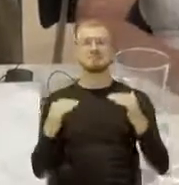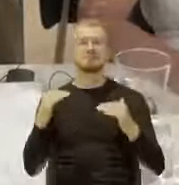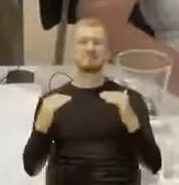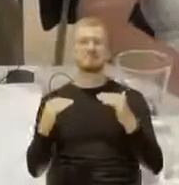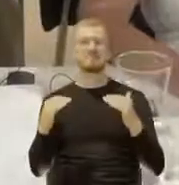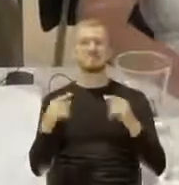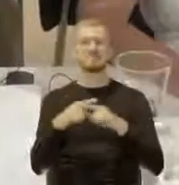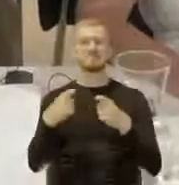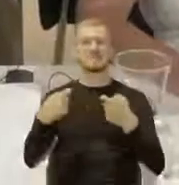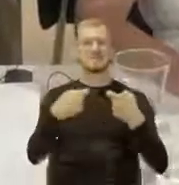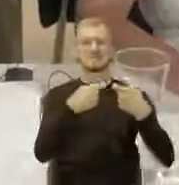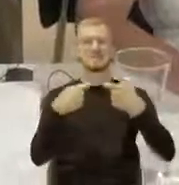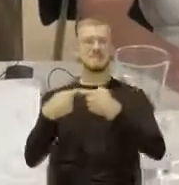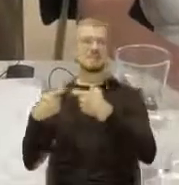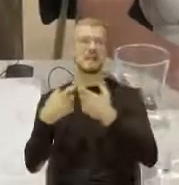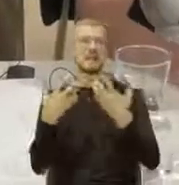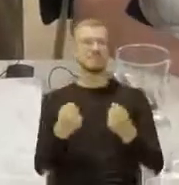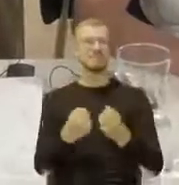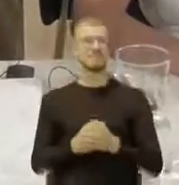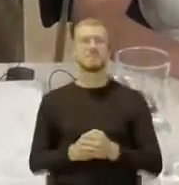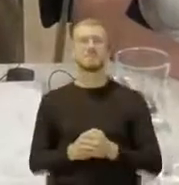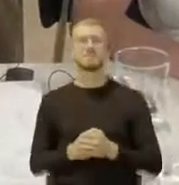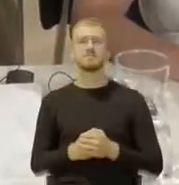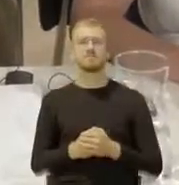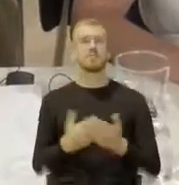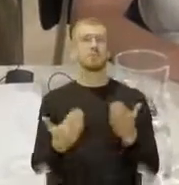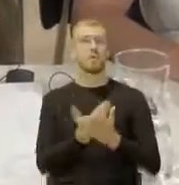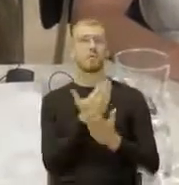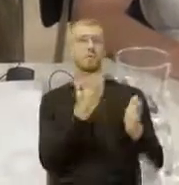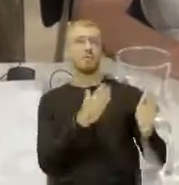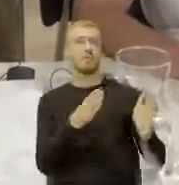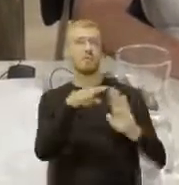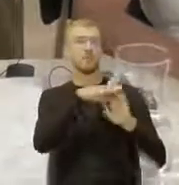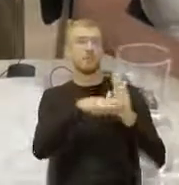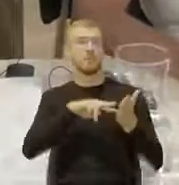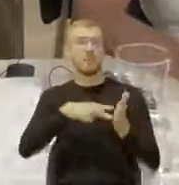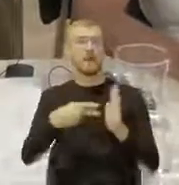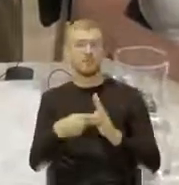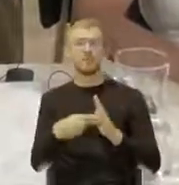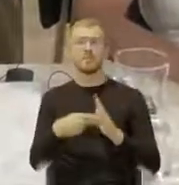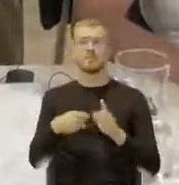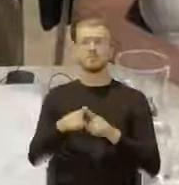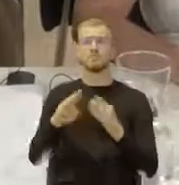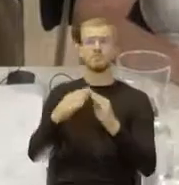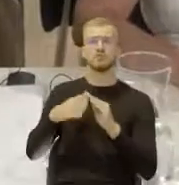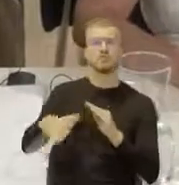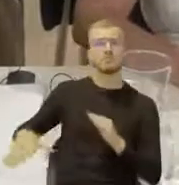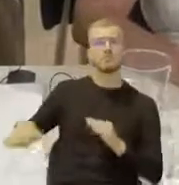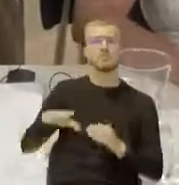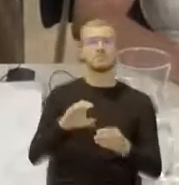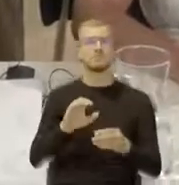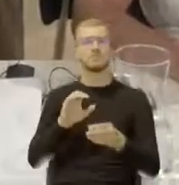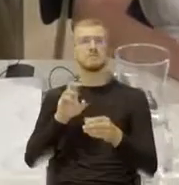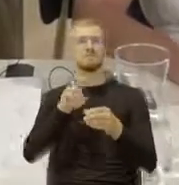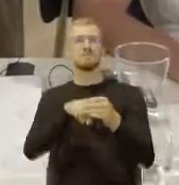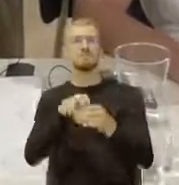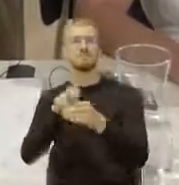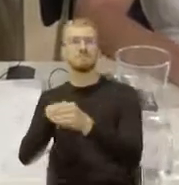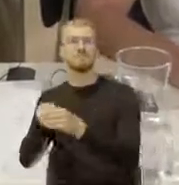Our members in privatized services have to work in precarious conditions. They have